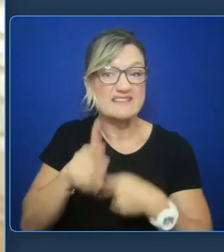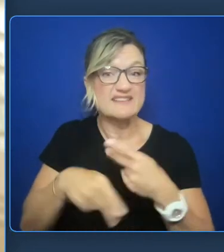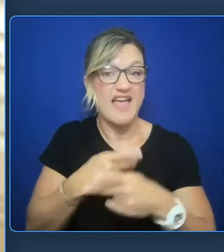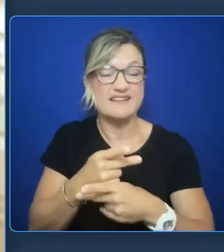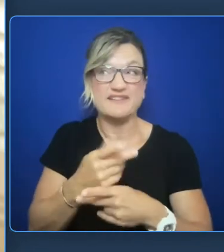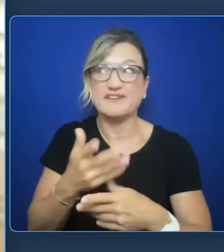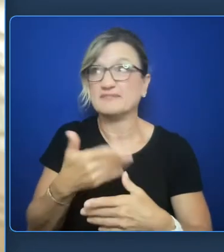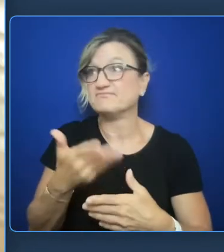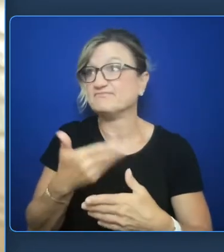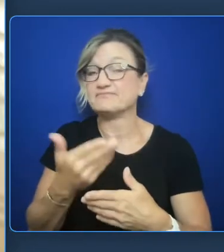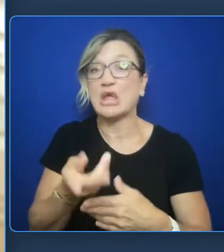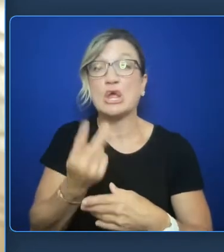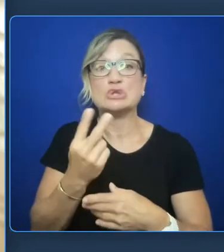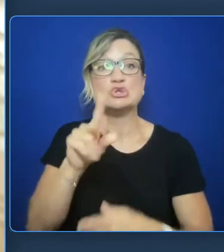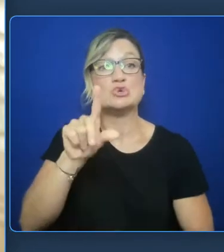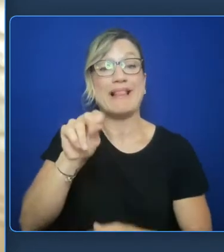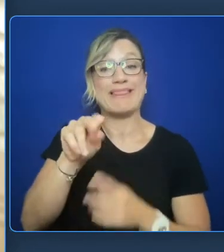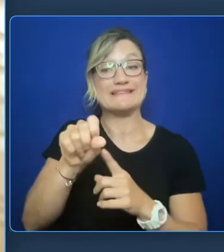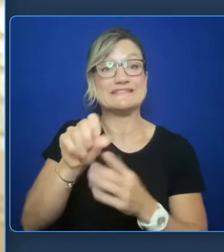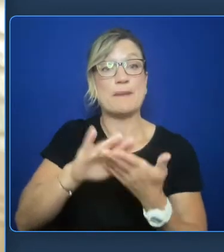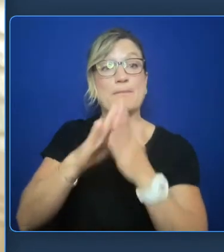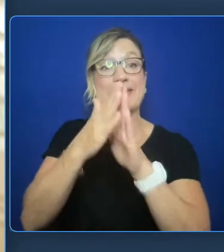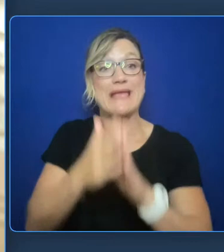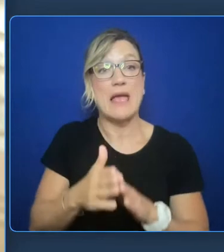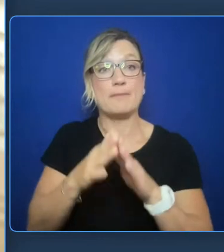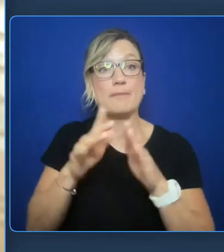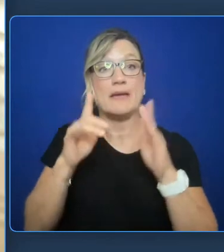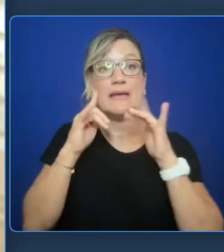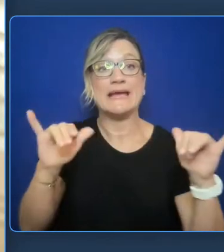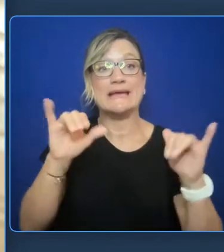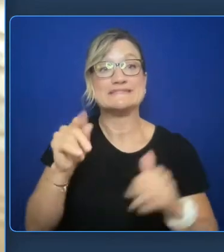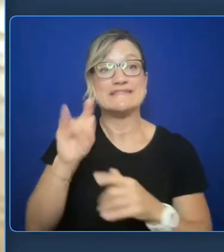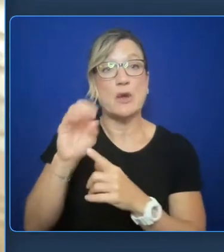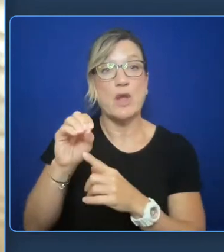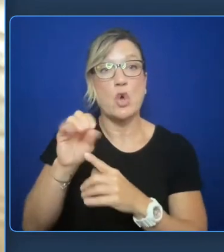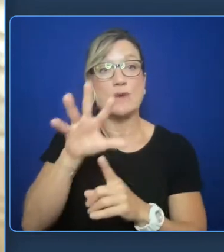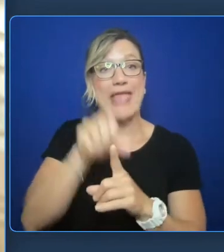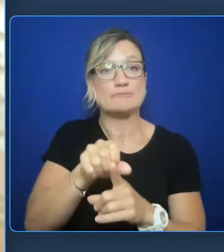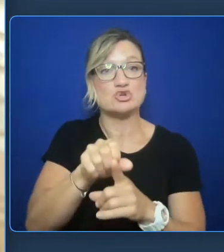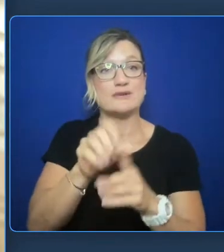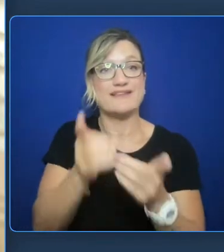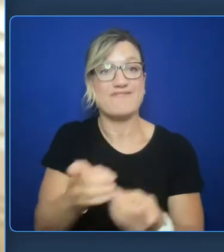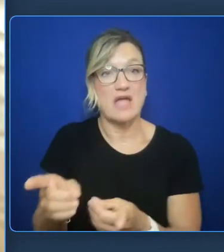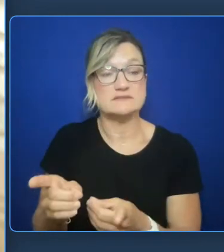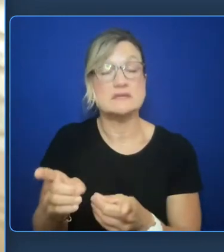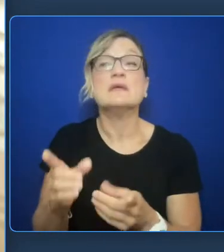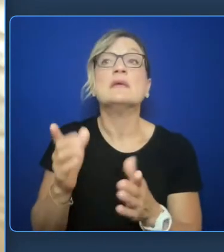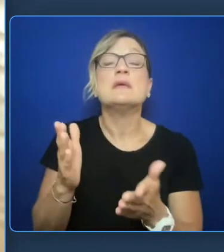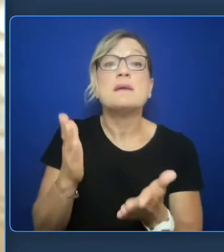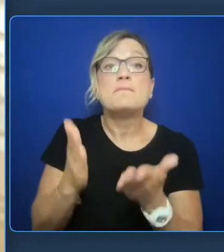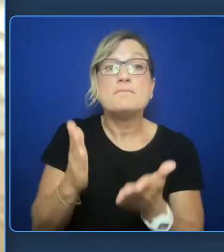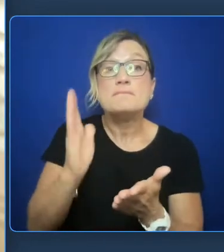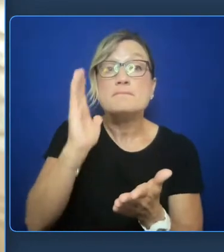these two lenses become a stereo capture device so that it can be delivered. Now,